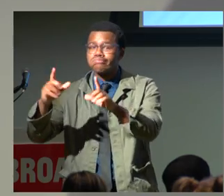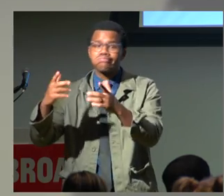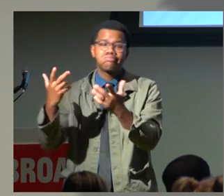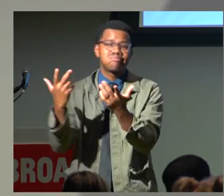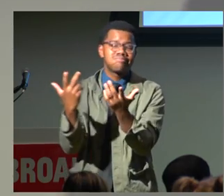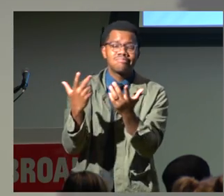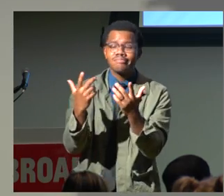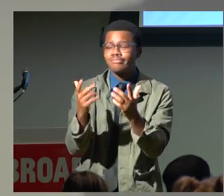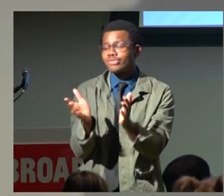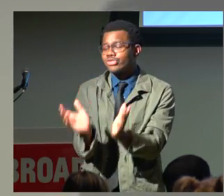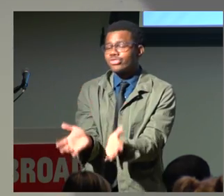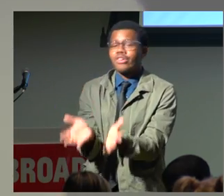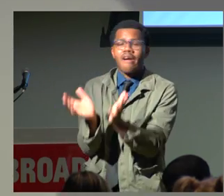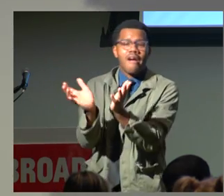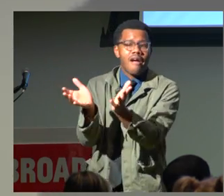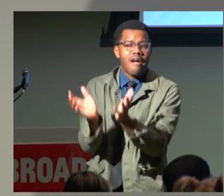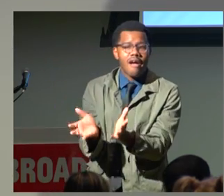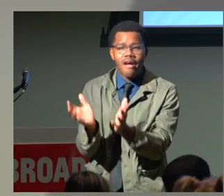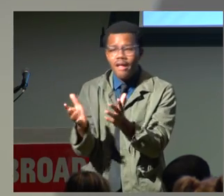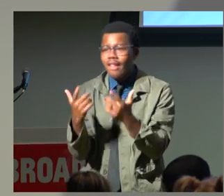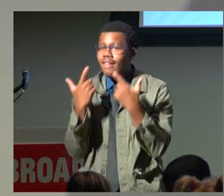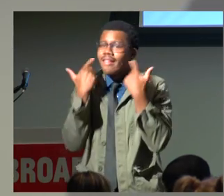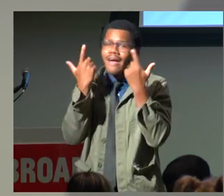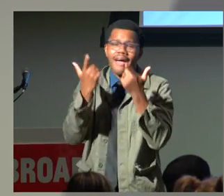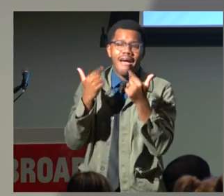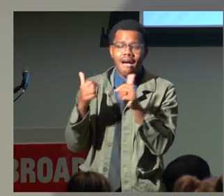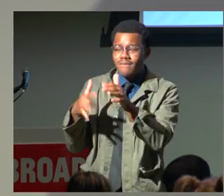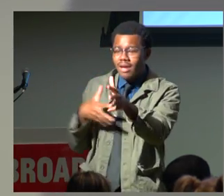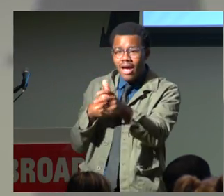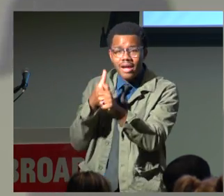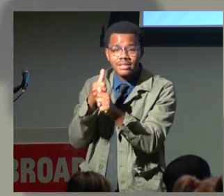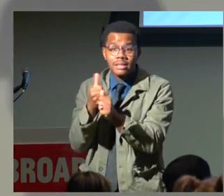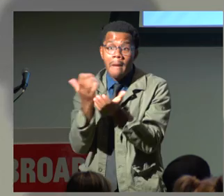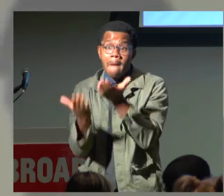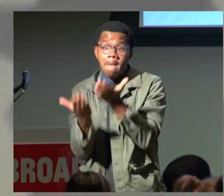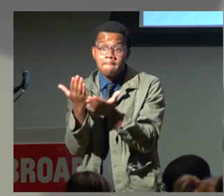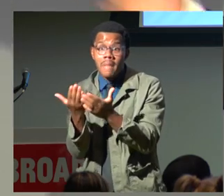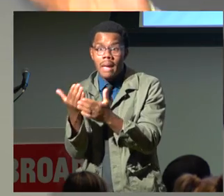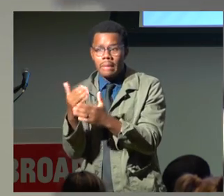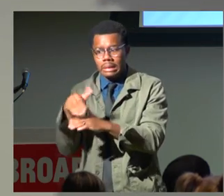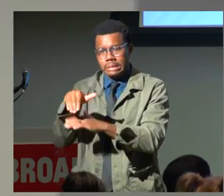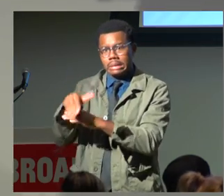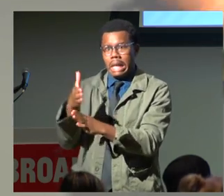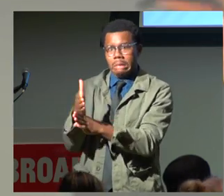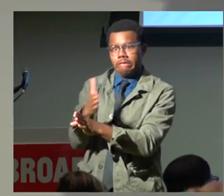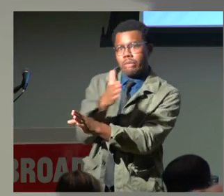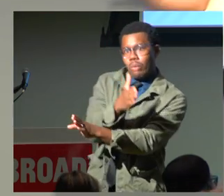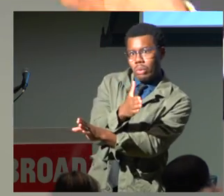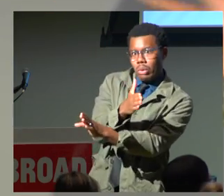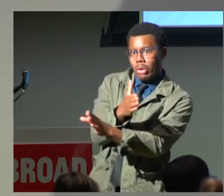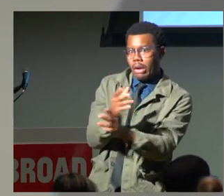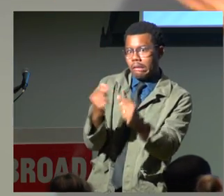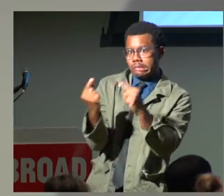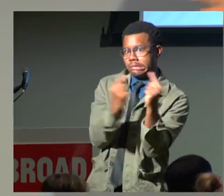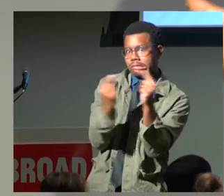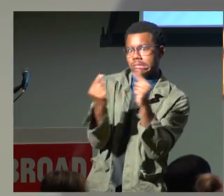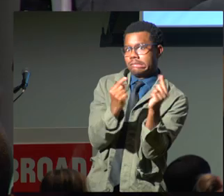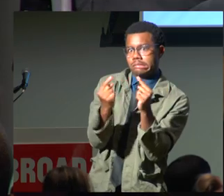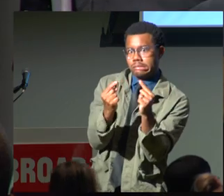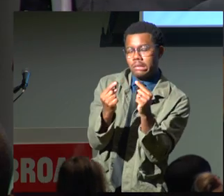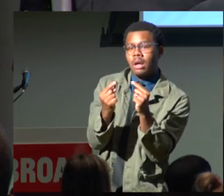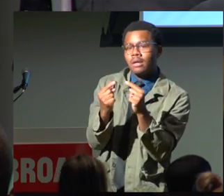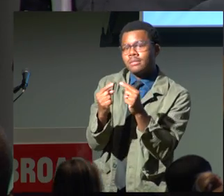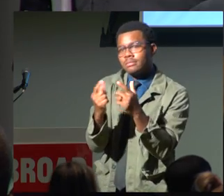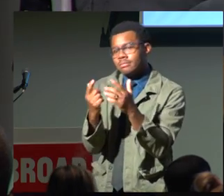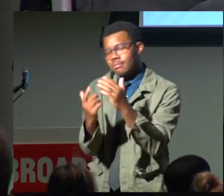and laugh and catch up. We probably had a fight the night before. I make it up to the next day. We just, all these things happen.